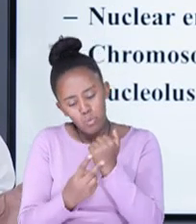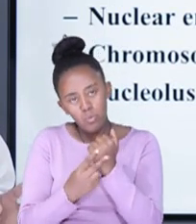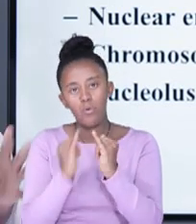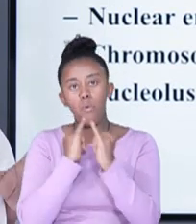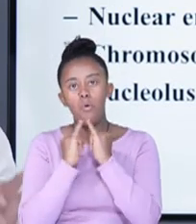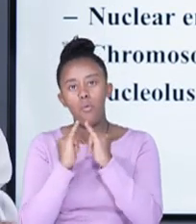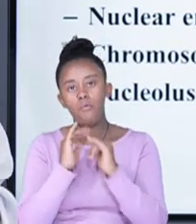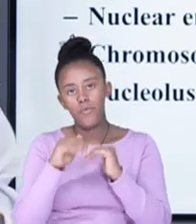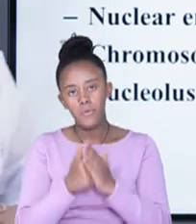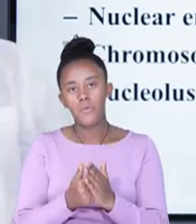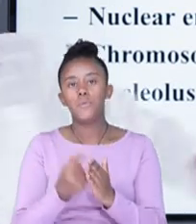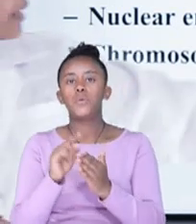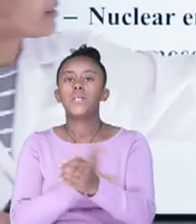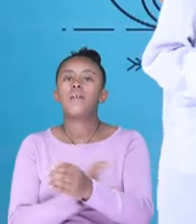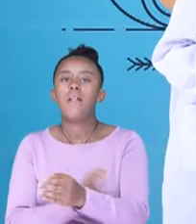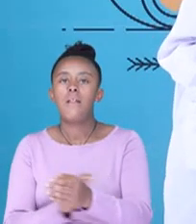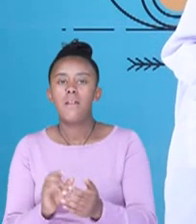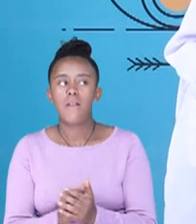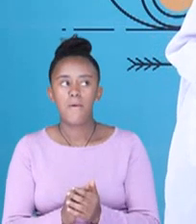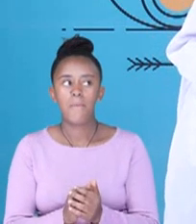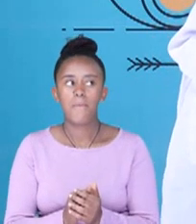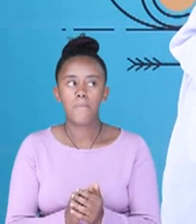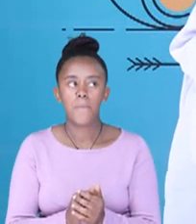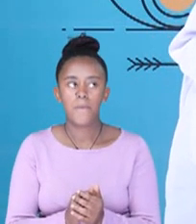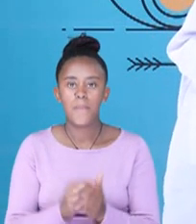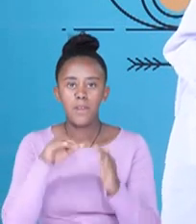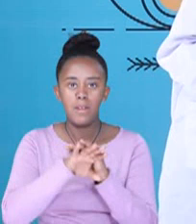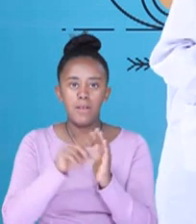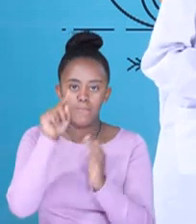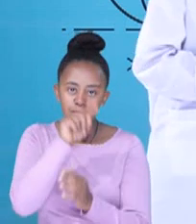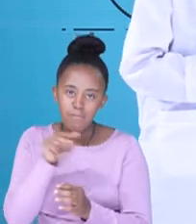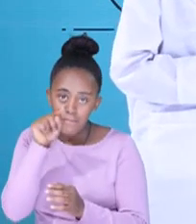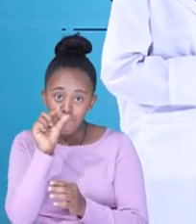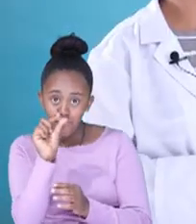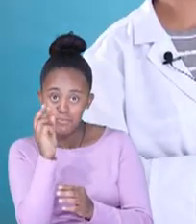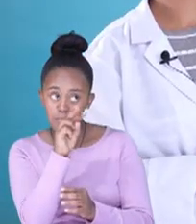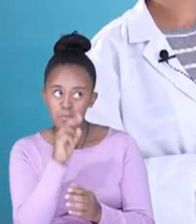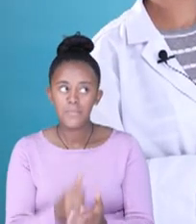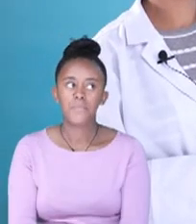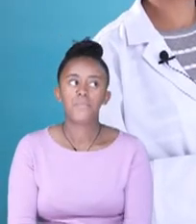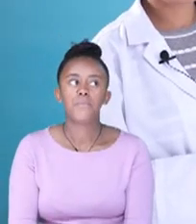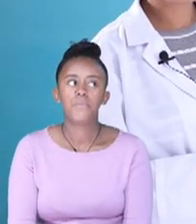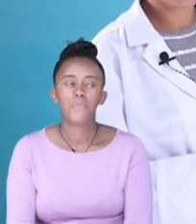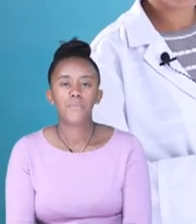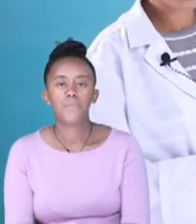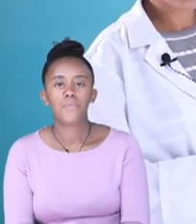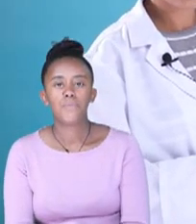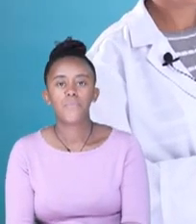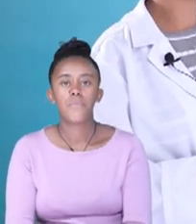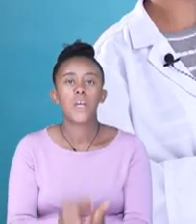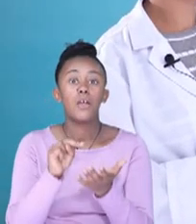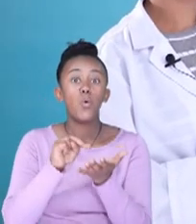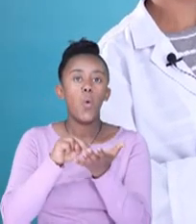information about the cell. And here we have a dense circular or spherical structure that is